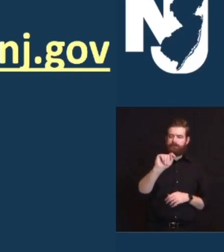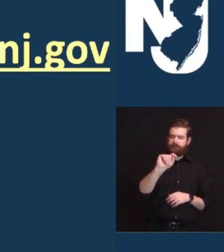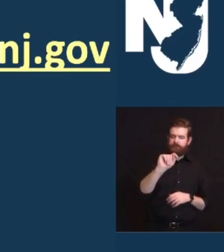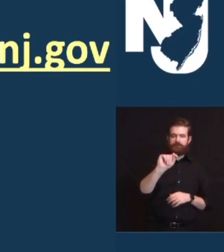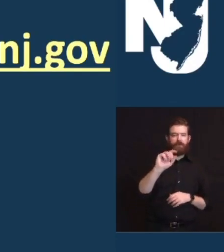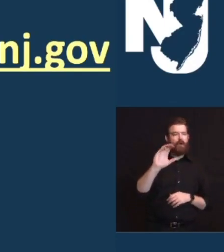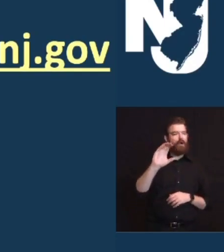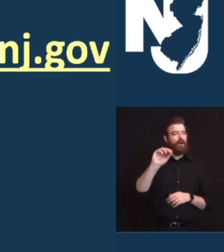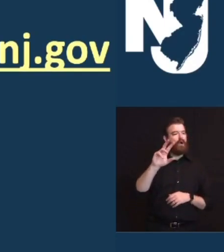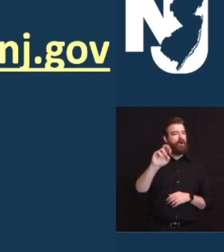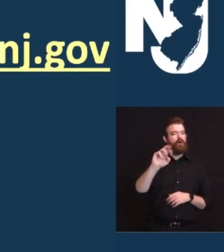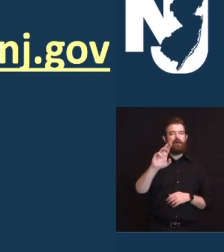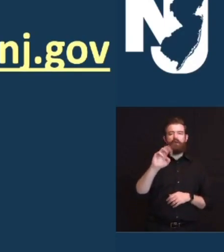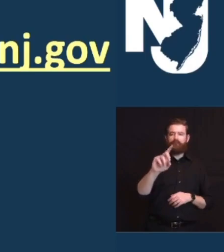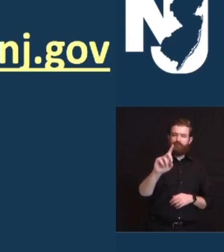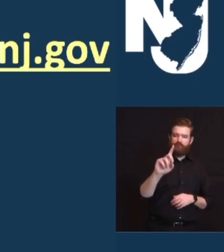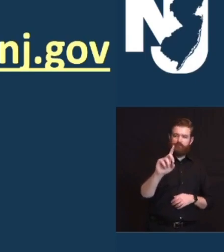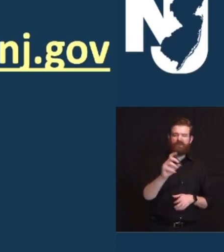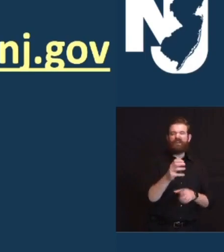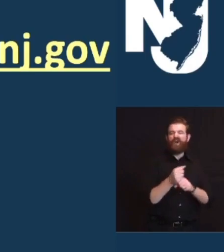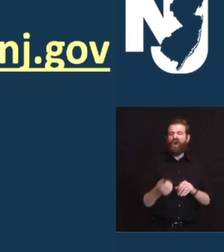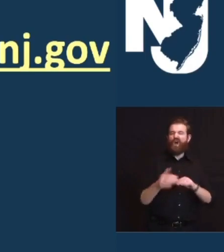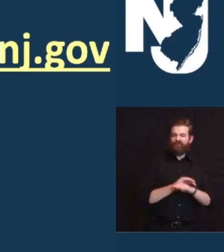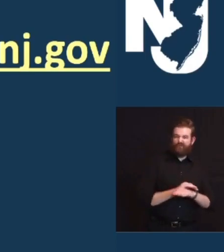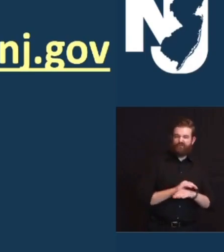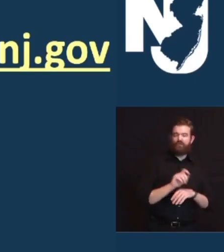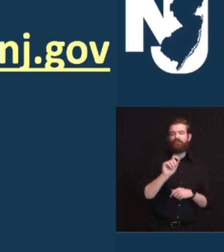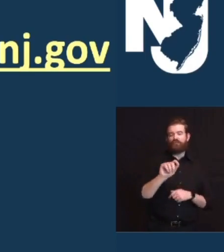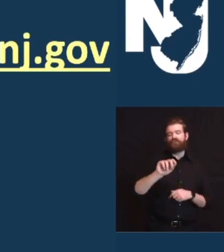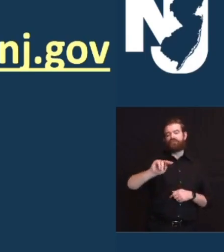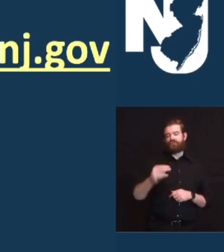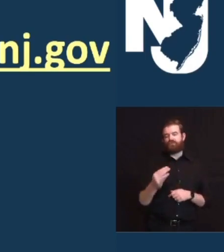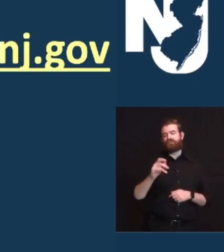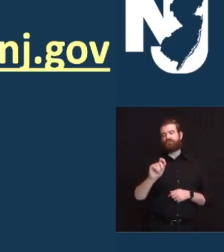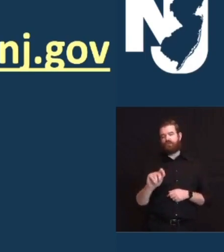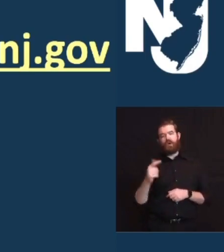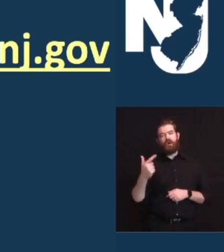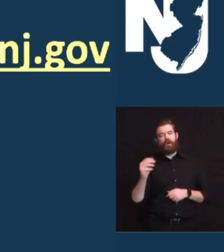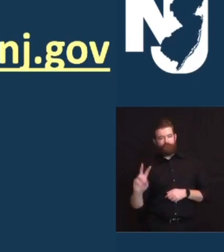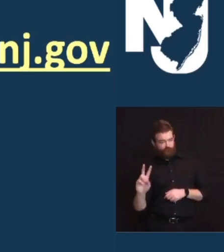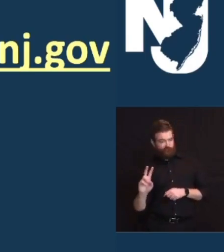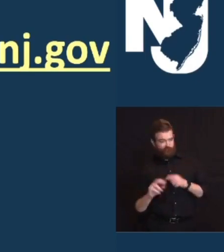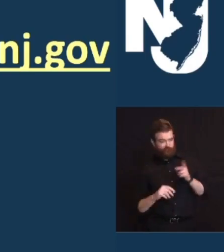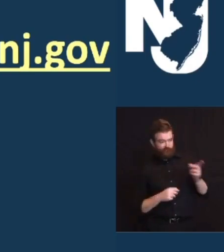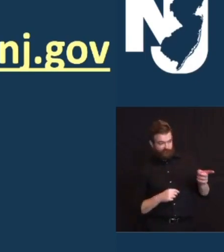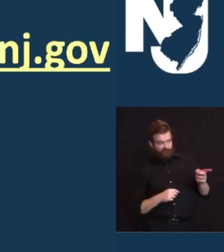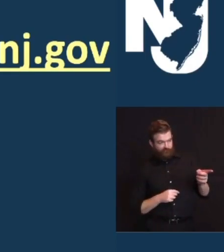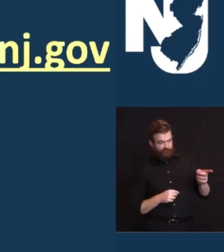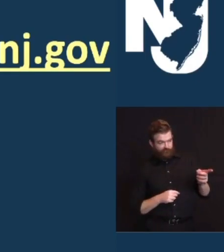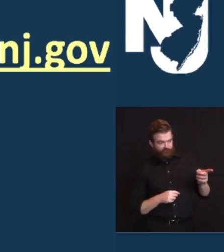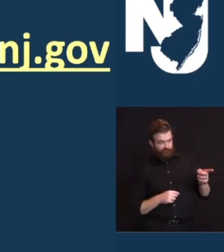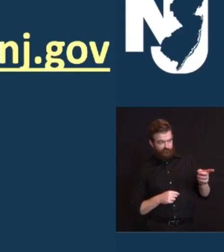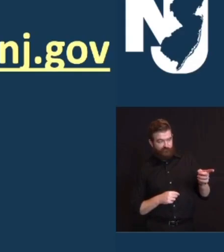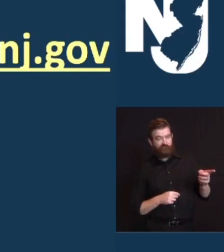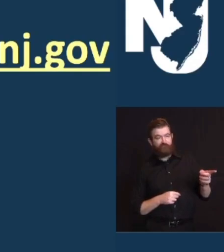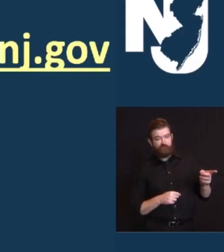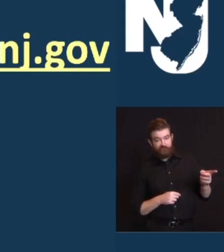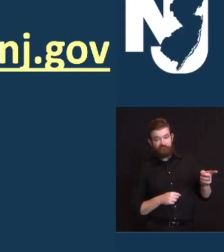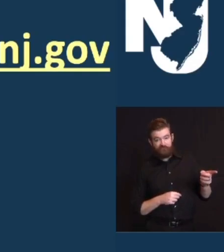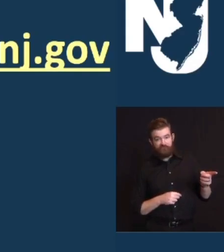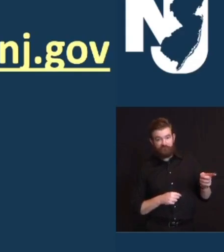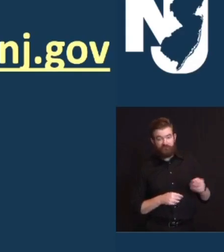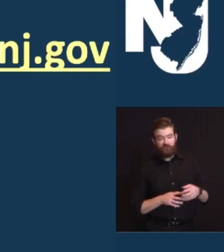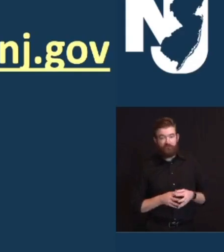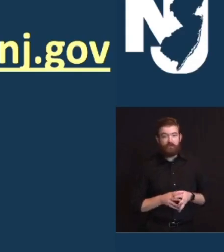getcovered.nj.gov. As I mentioned, open enrollment will begin on Sunday, November 1st. Not much going on that week, and run through